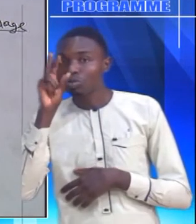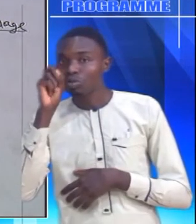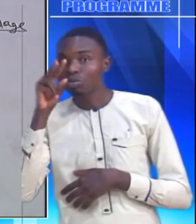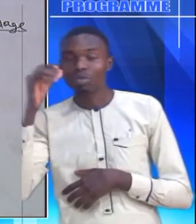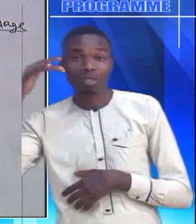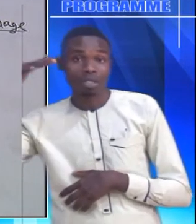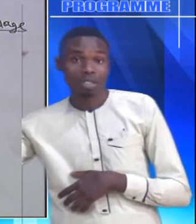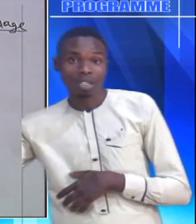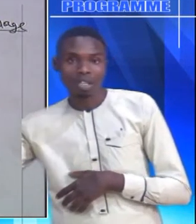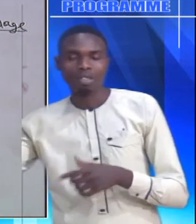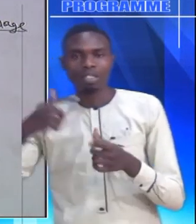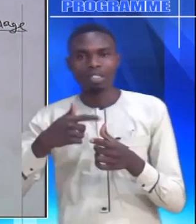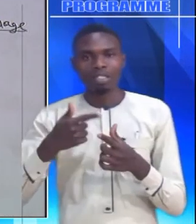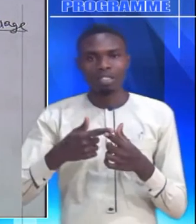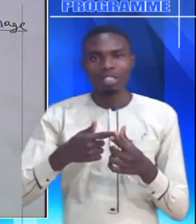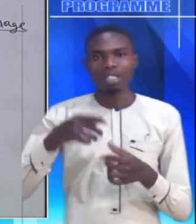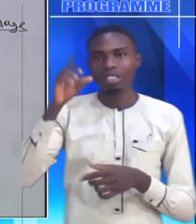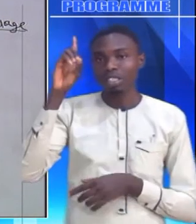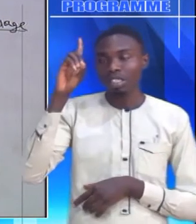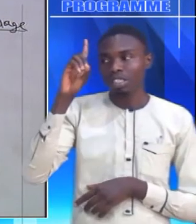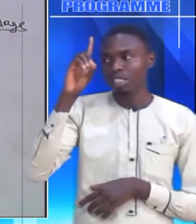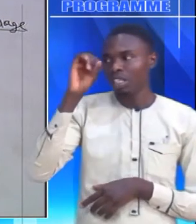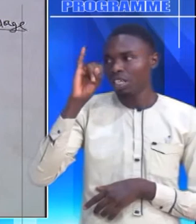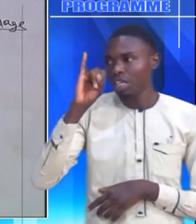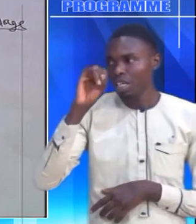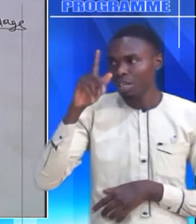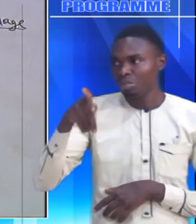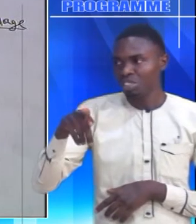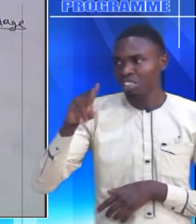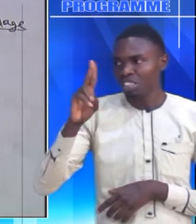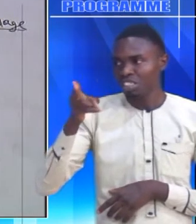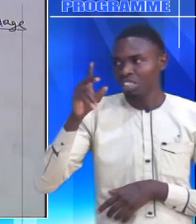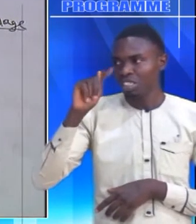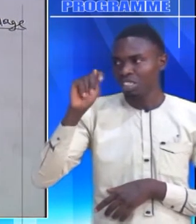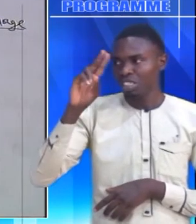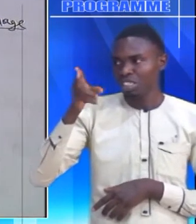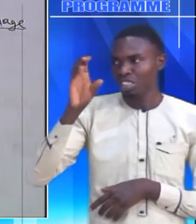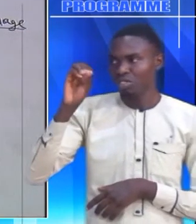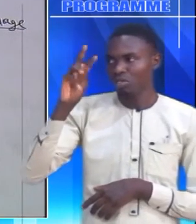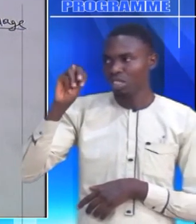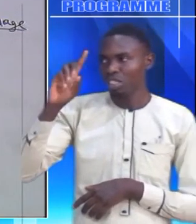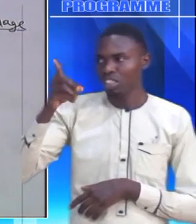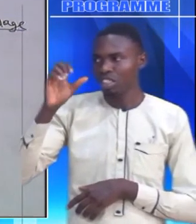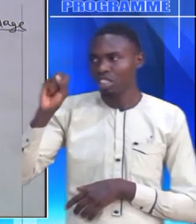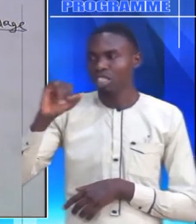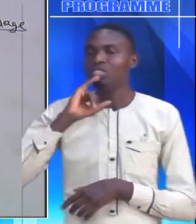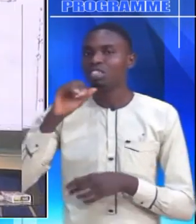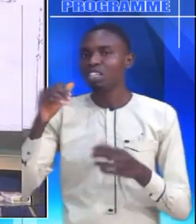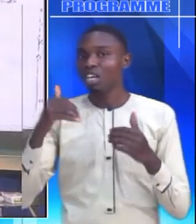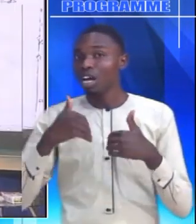Also, from these monotones, they are subdivided into two again. We have the